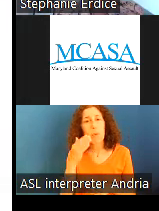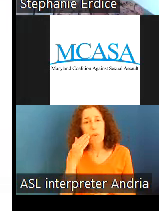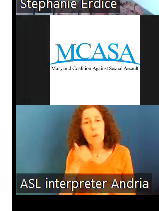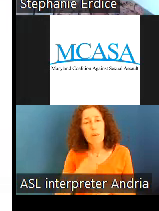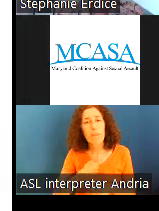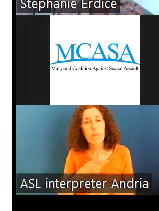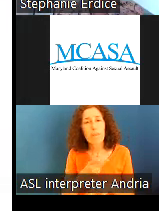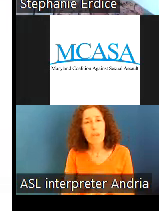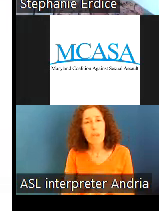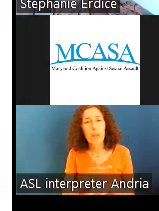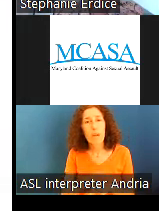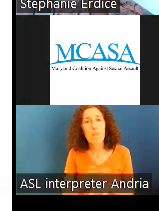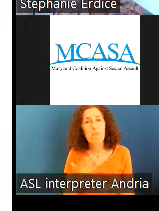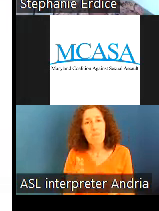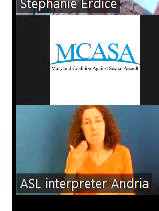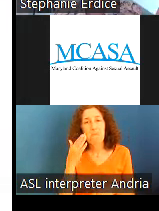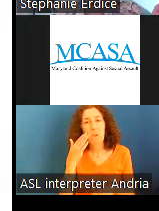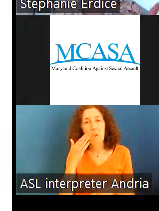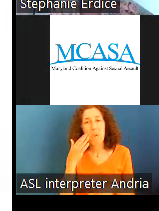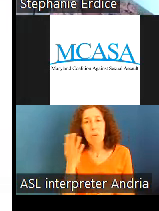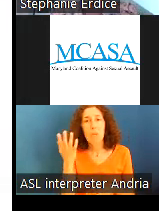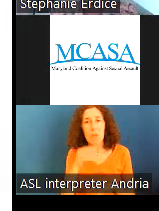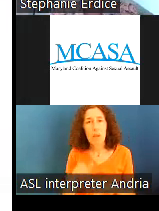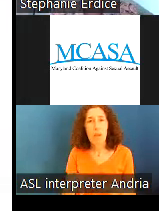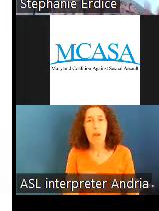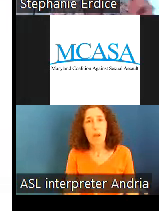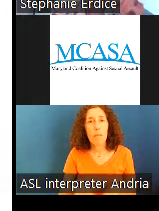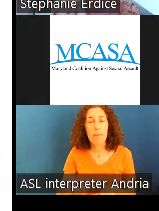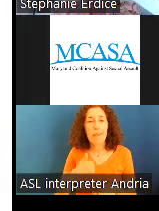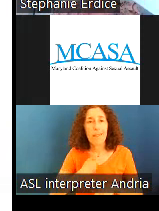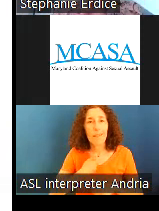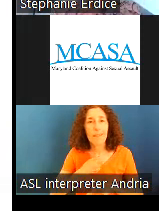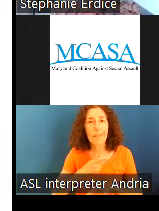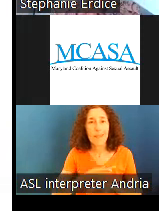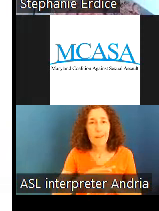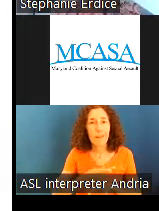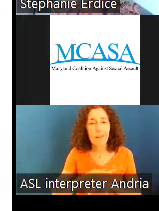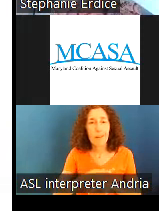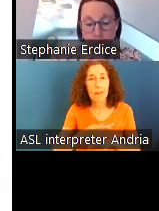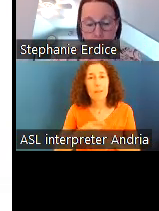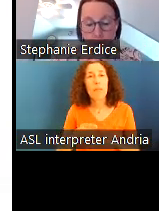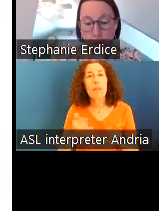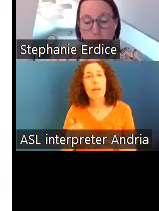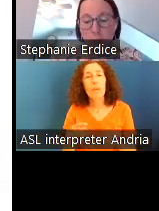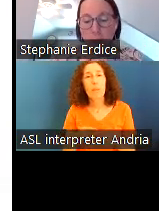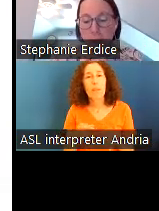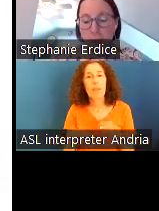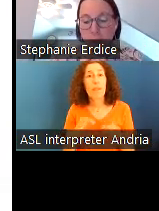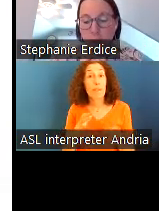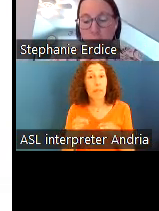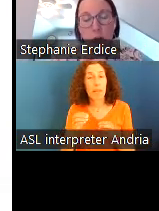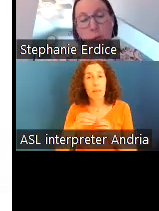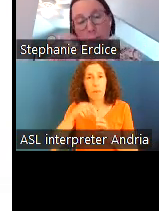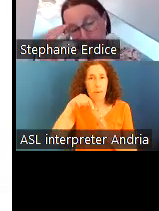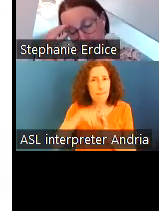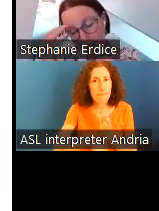it like a lot in different circles, but we want to really explain self-care and we want to